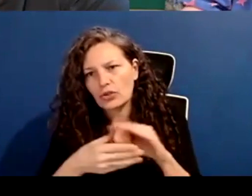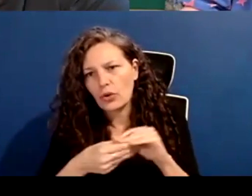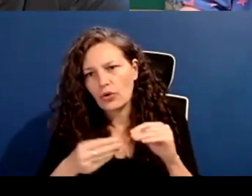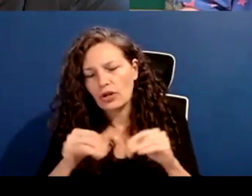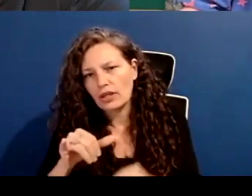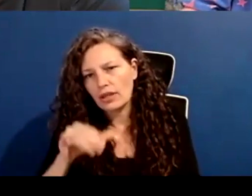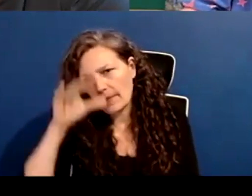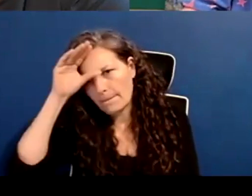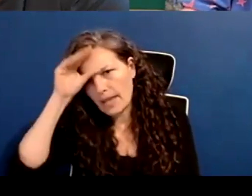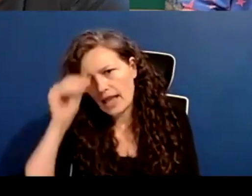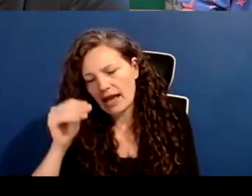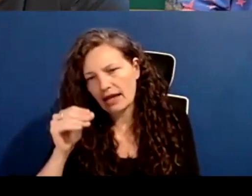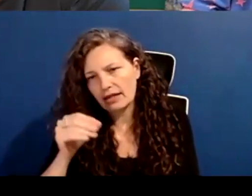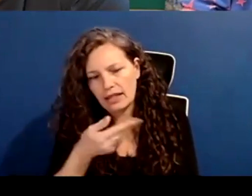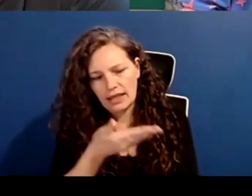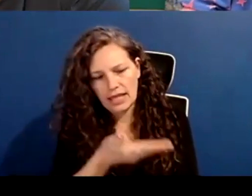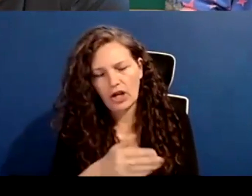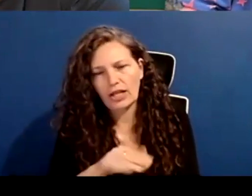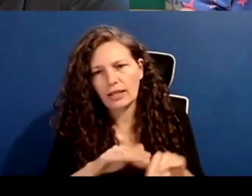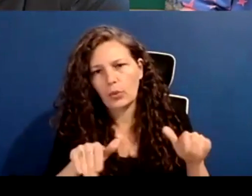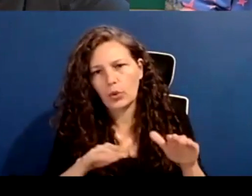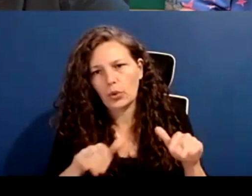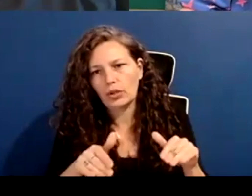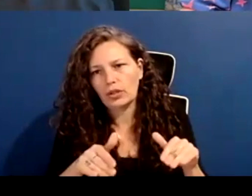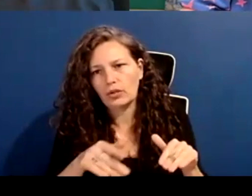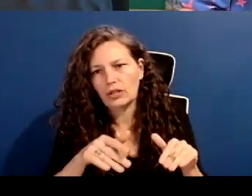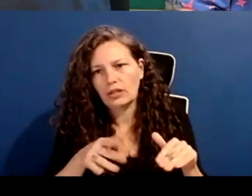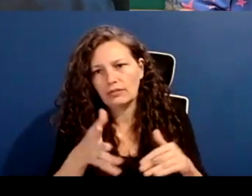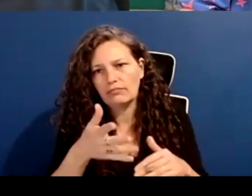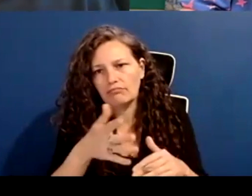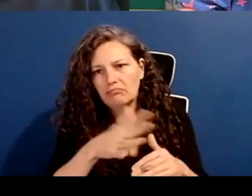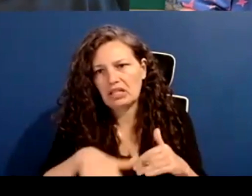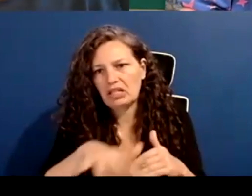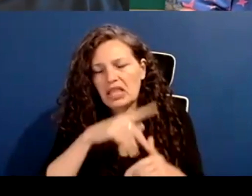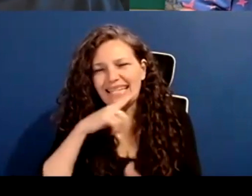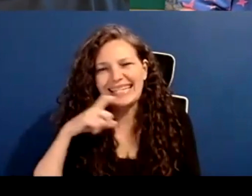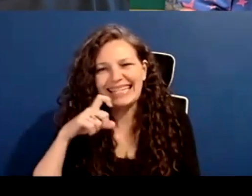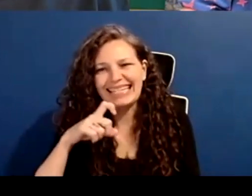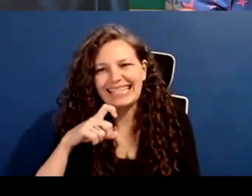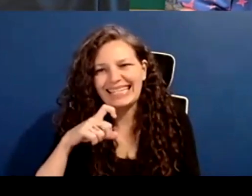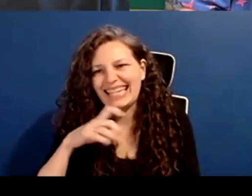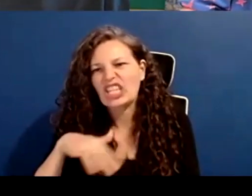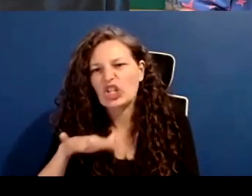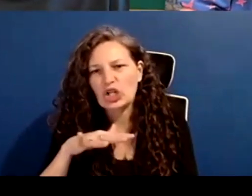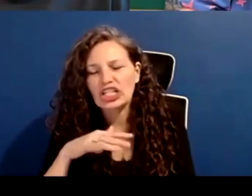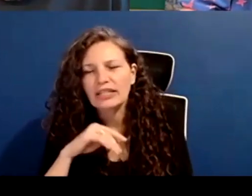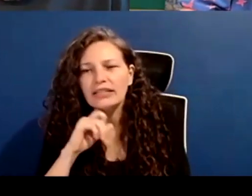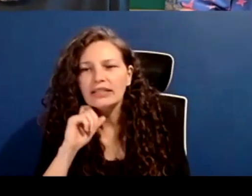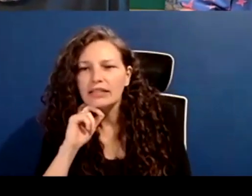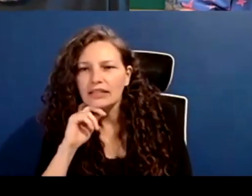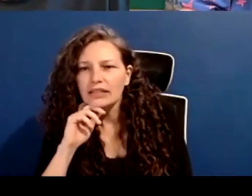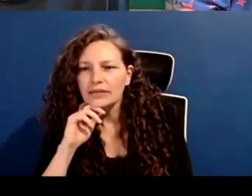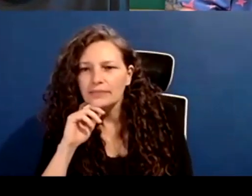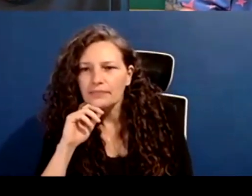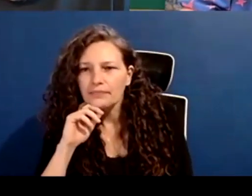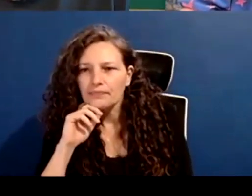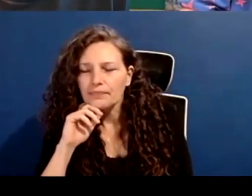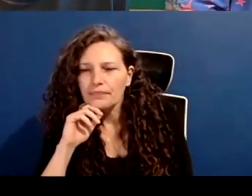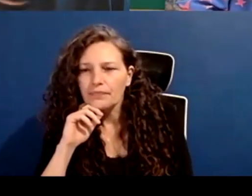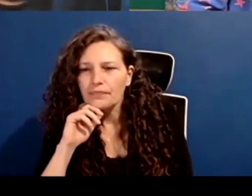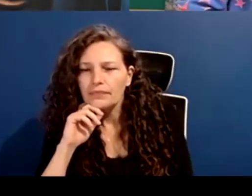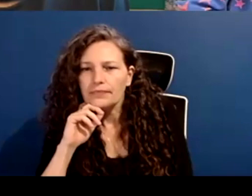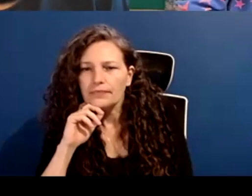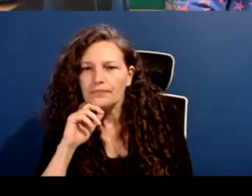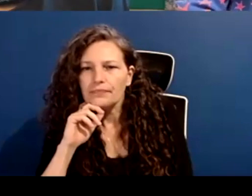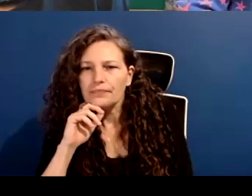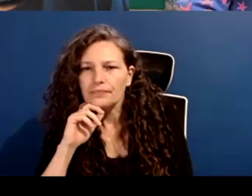Bethesda. And I'll just briefly say one of the challenges that has